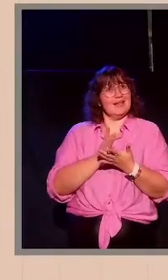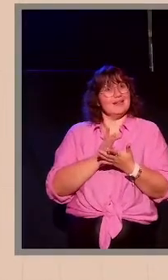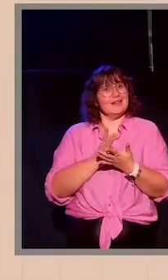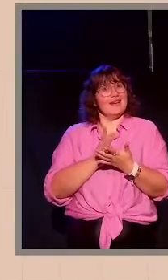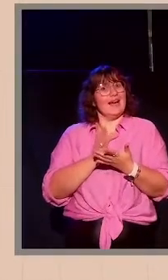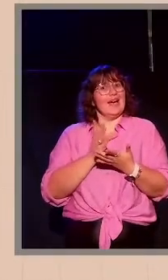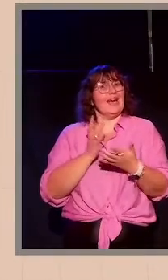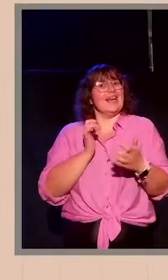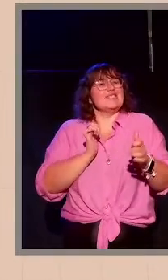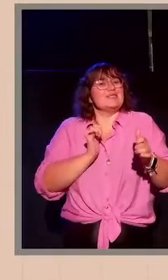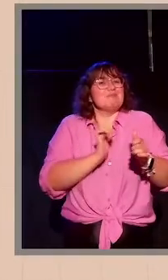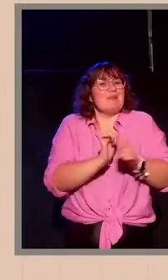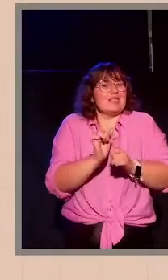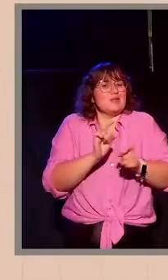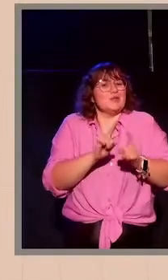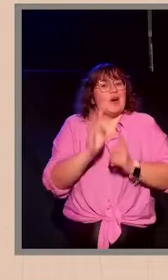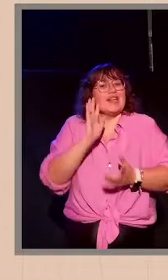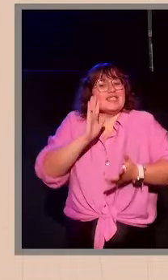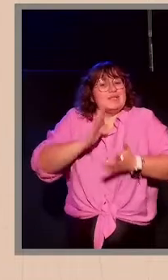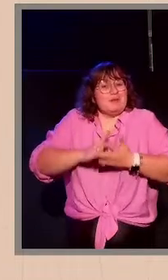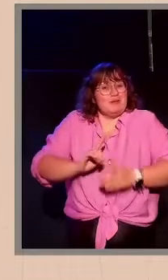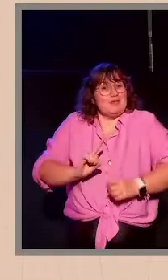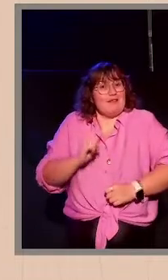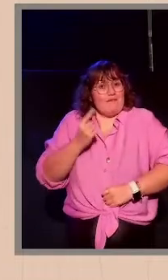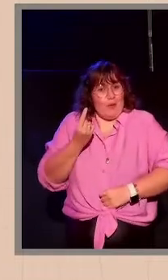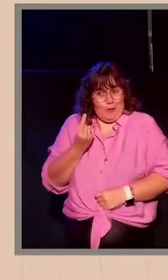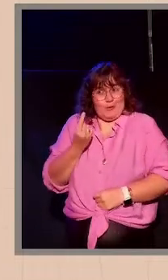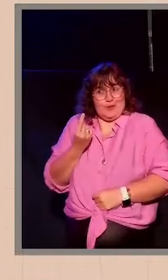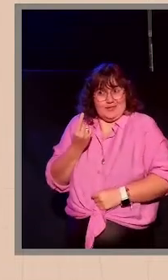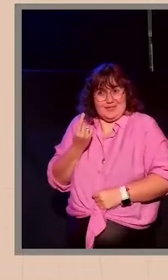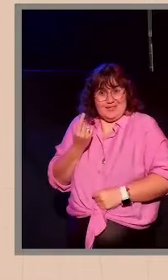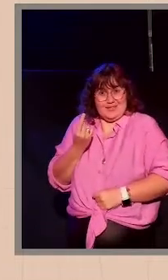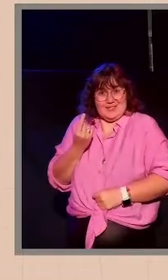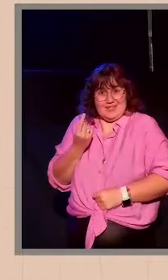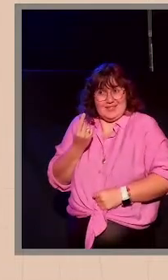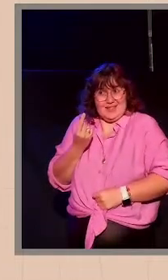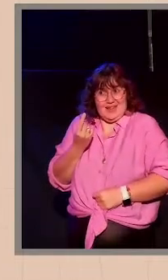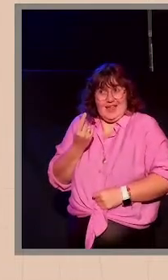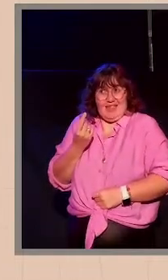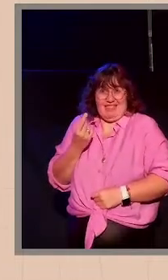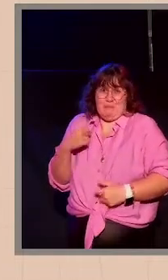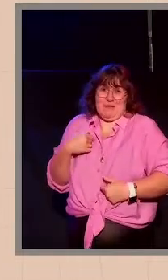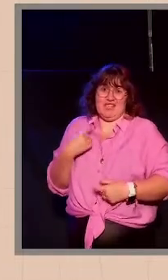much better to actually experience it than